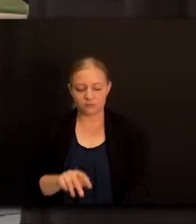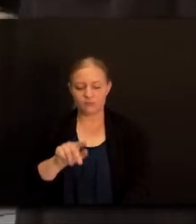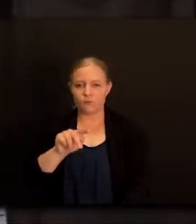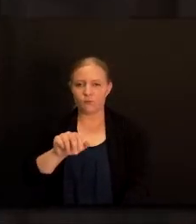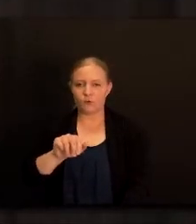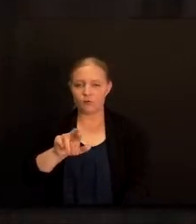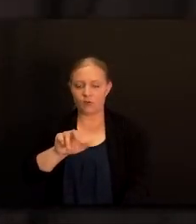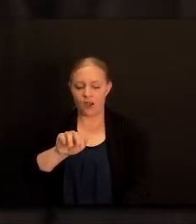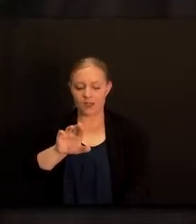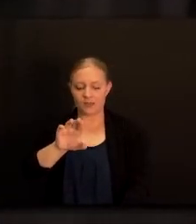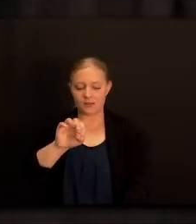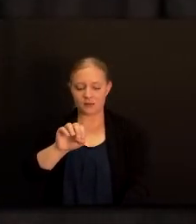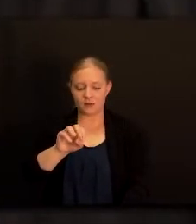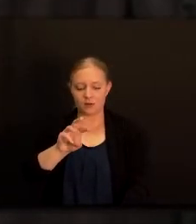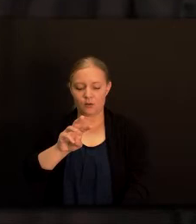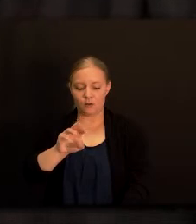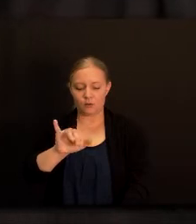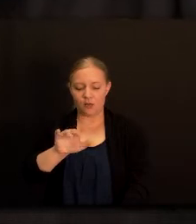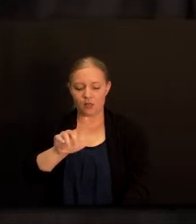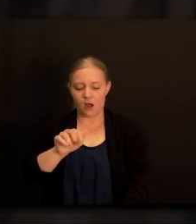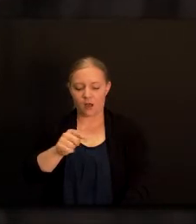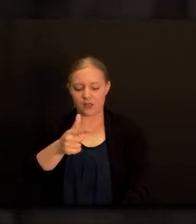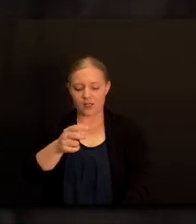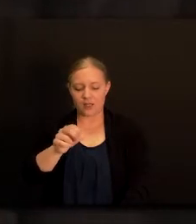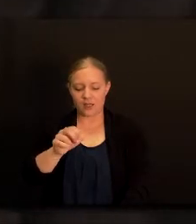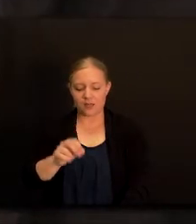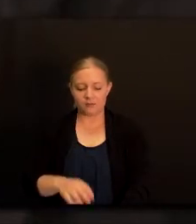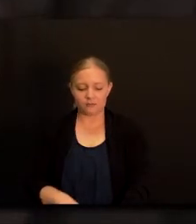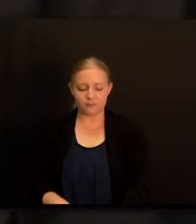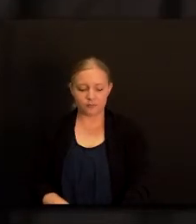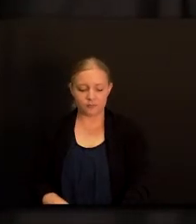Trace Michael Wilagi.